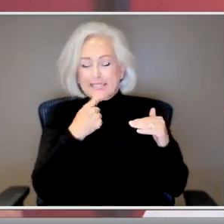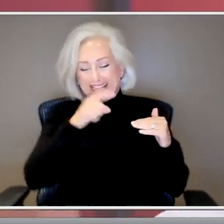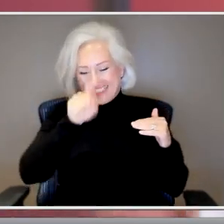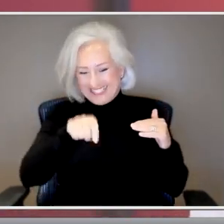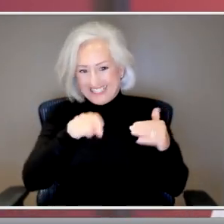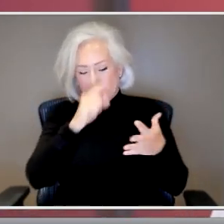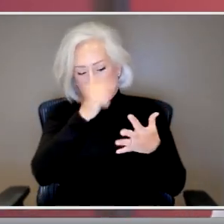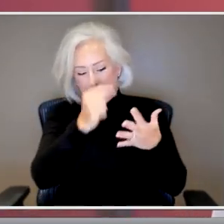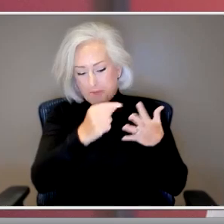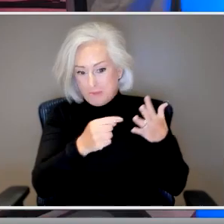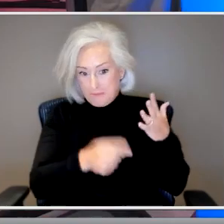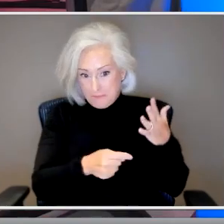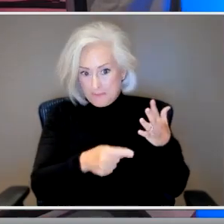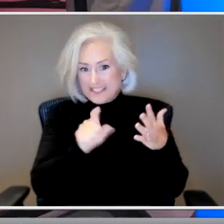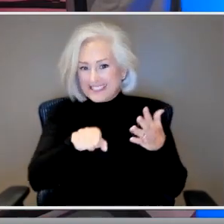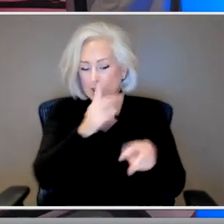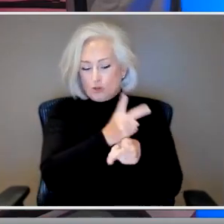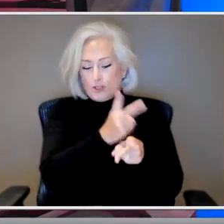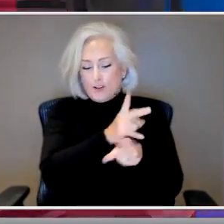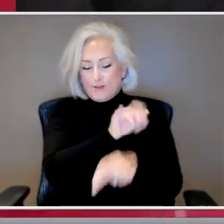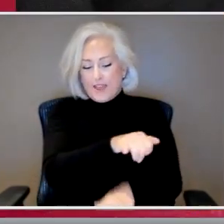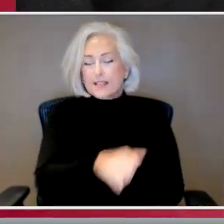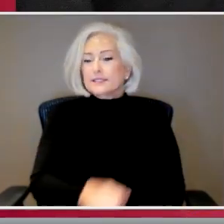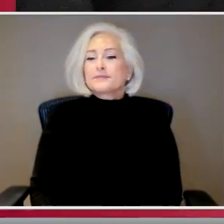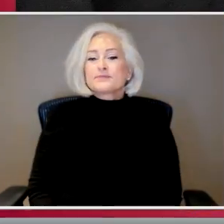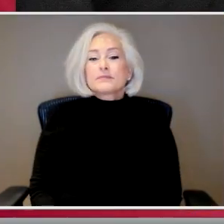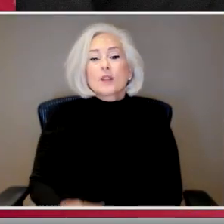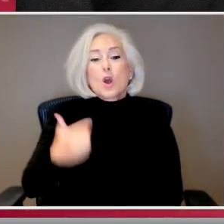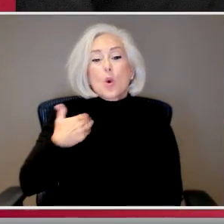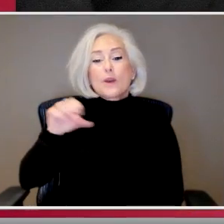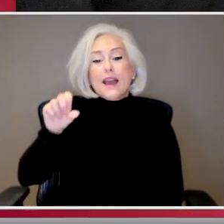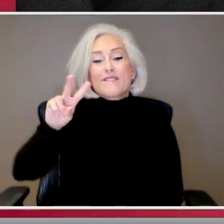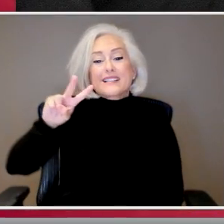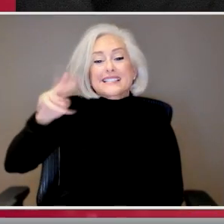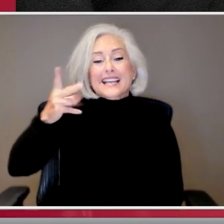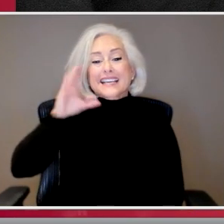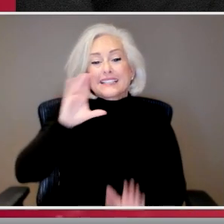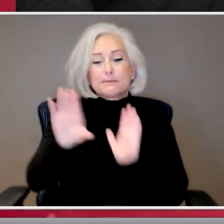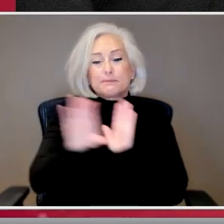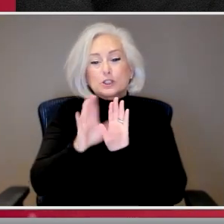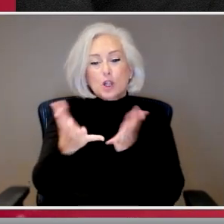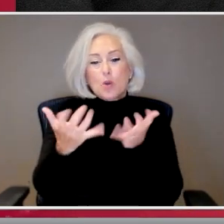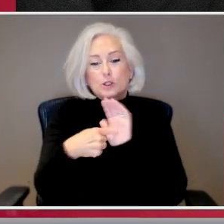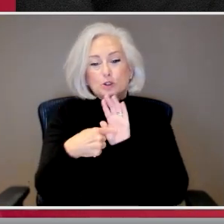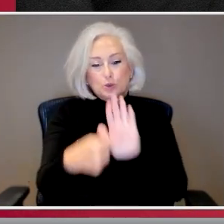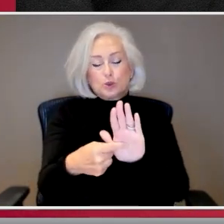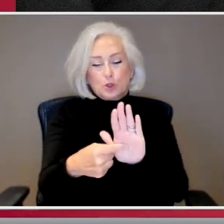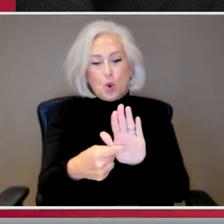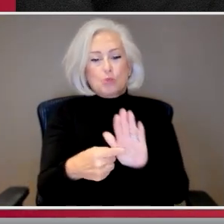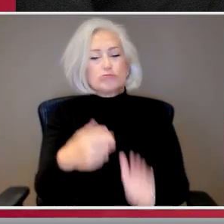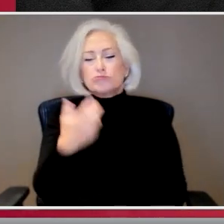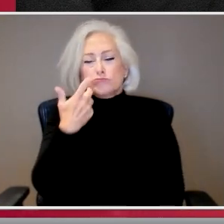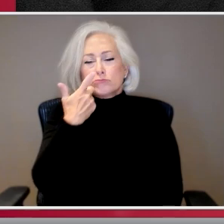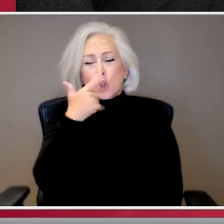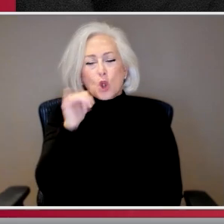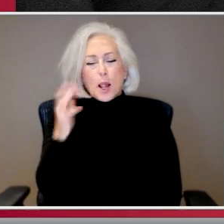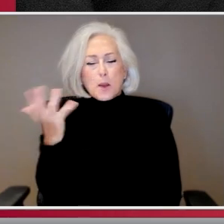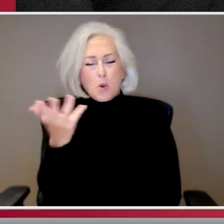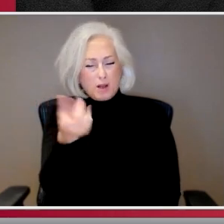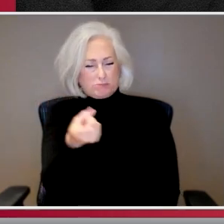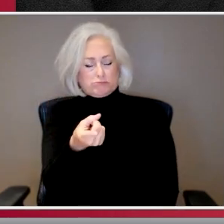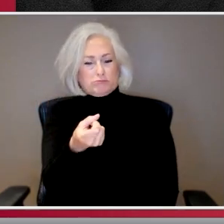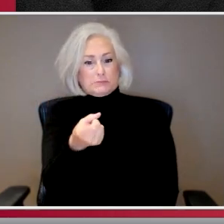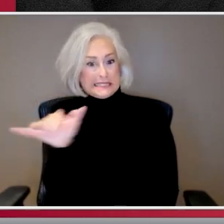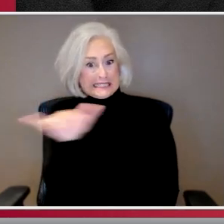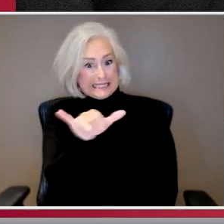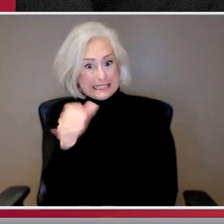care of that. And that's all. We have a second image that you also shared with us that I just want to put up. What's that an image of then? Is that the same eye? It's the